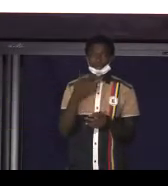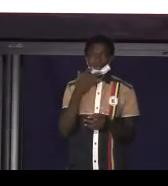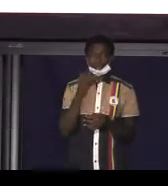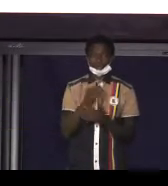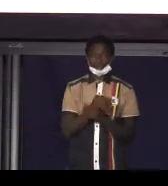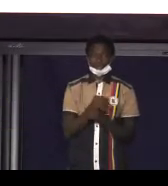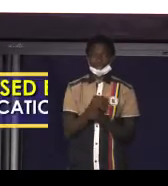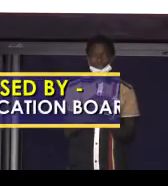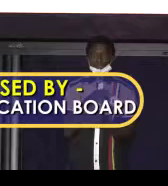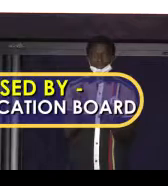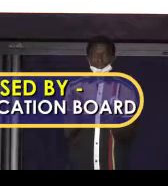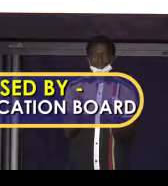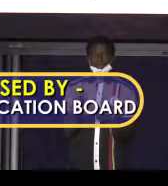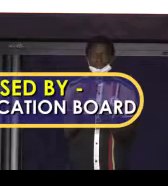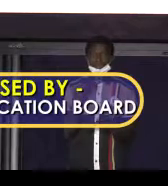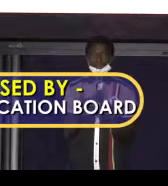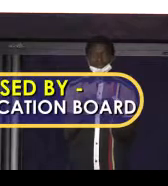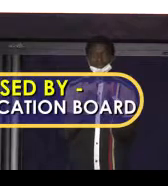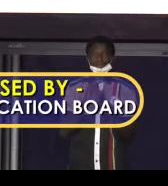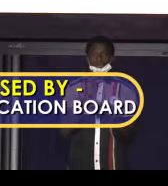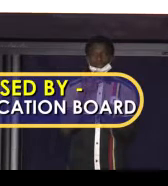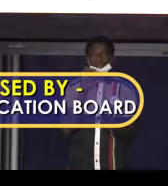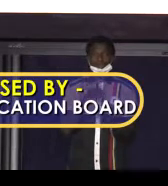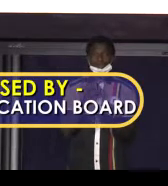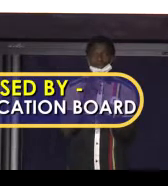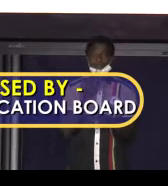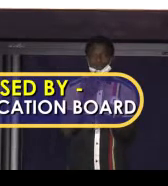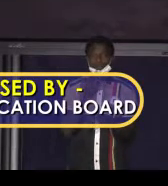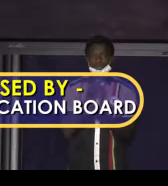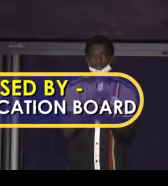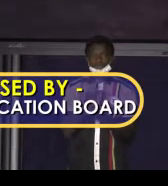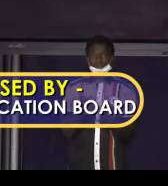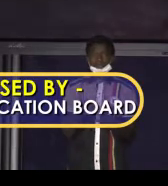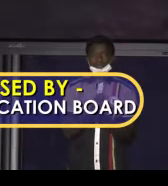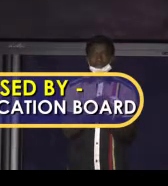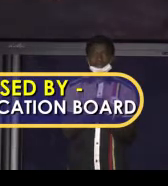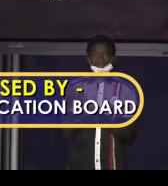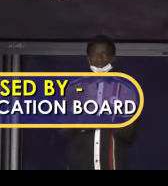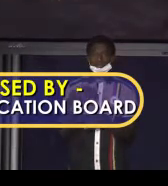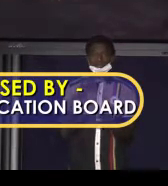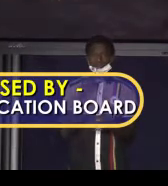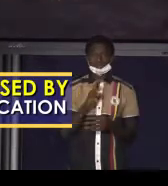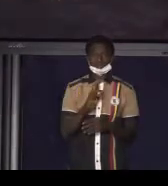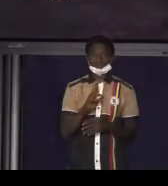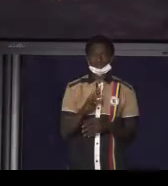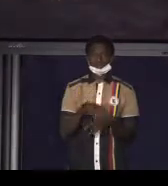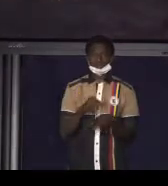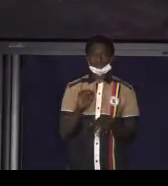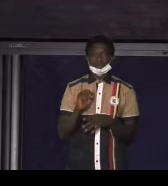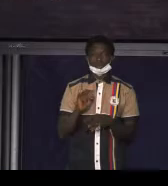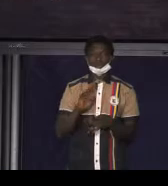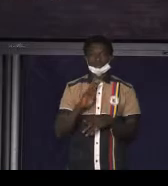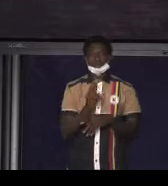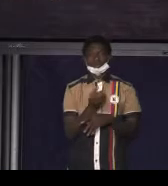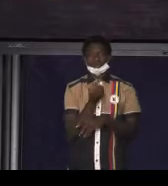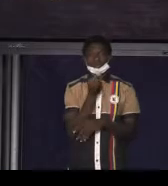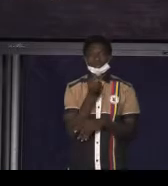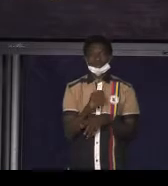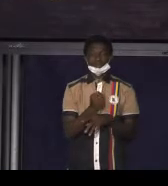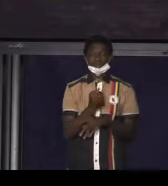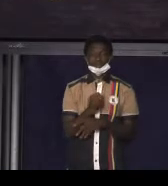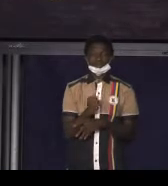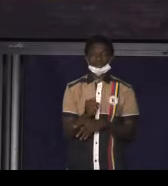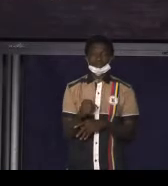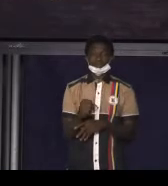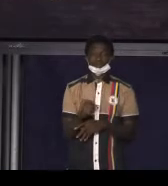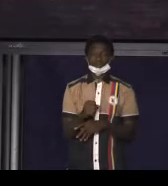cell, and a very good example is the touch battery. Now, they are called secondary cell.